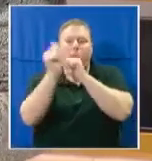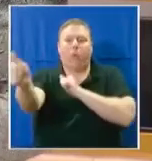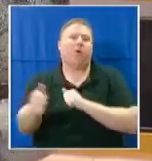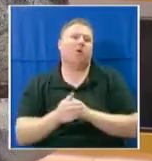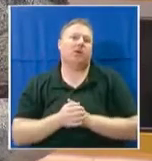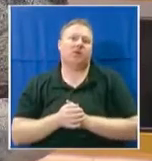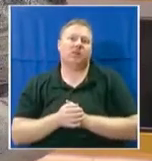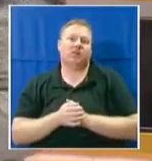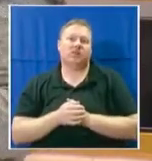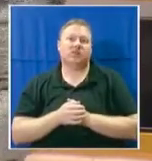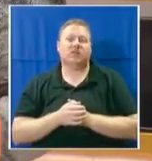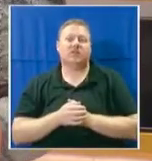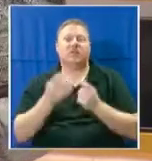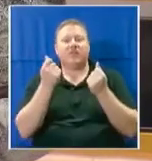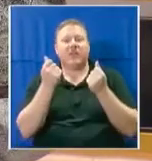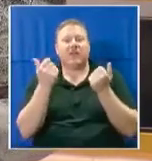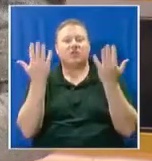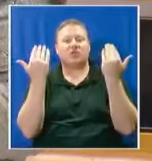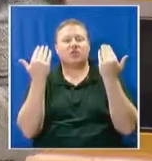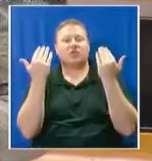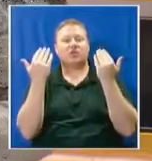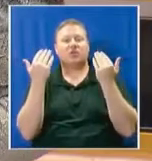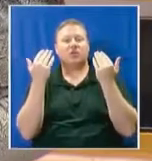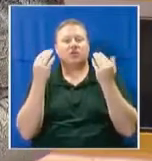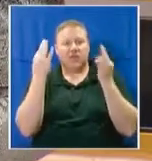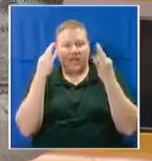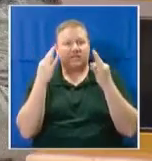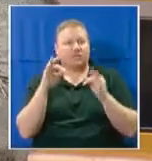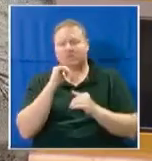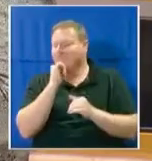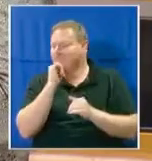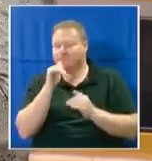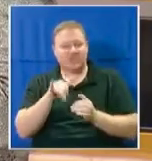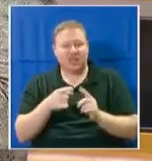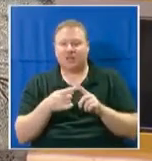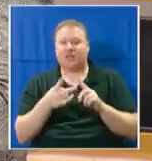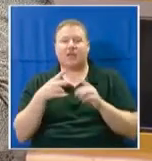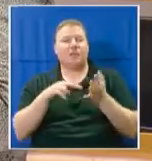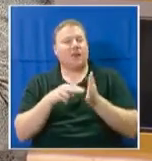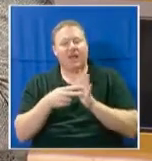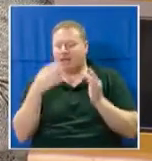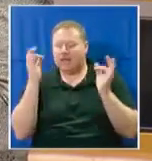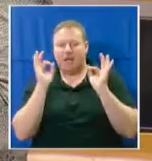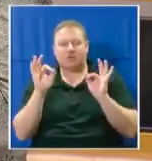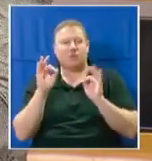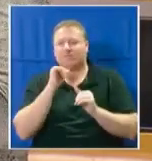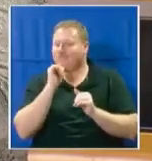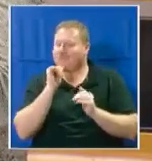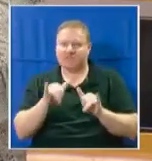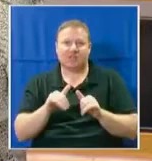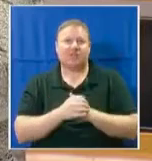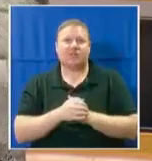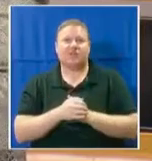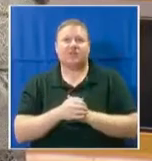Financial expertise, they don't stay there. Planning expertise. So some of the municipalities don't have the